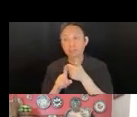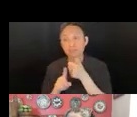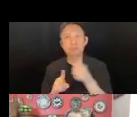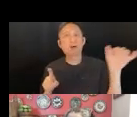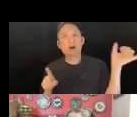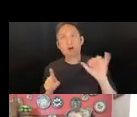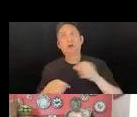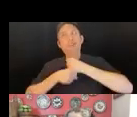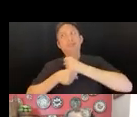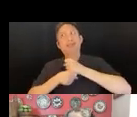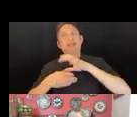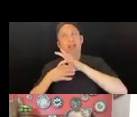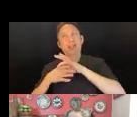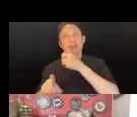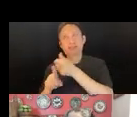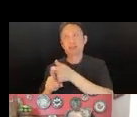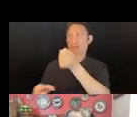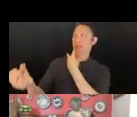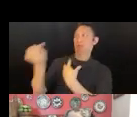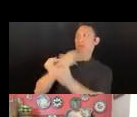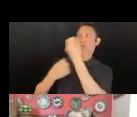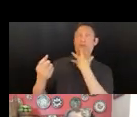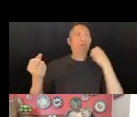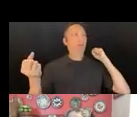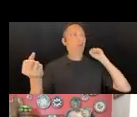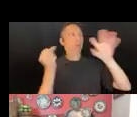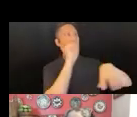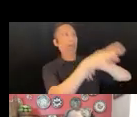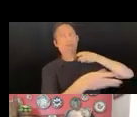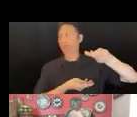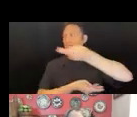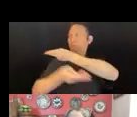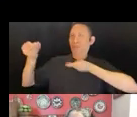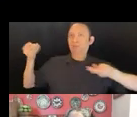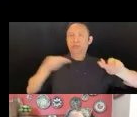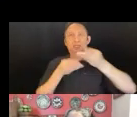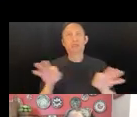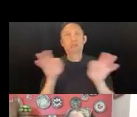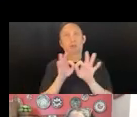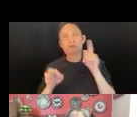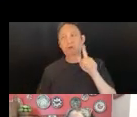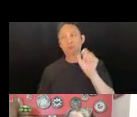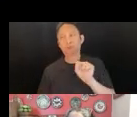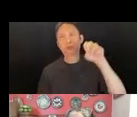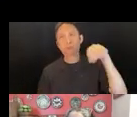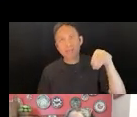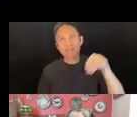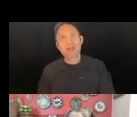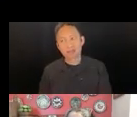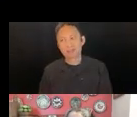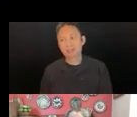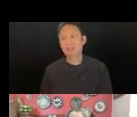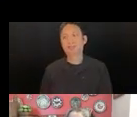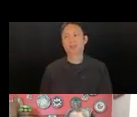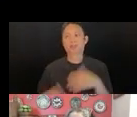making content and distributing content, which becomes very important in social media. And we have the challenge